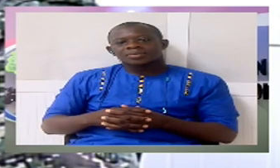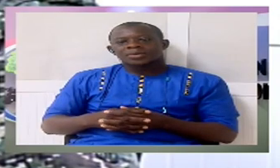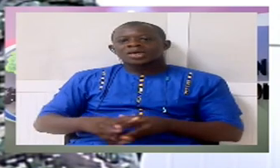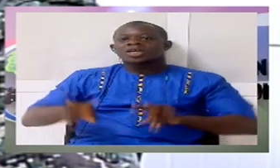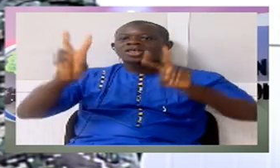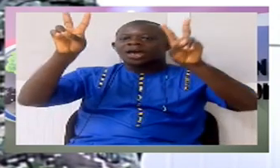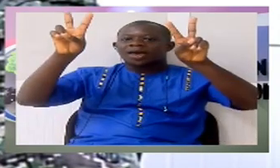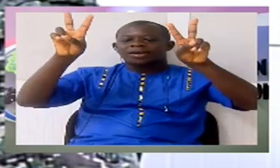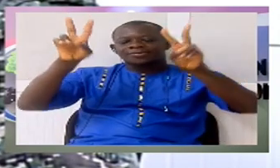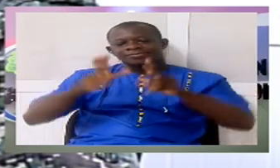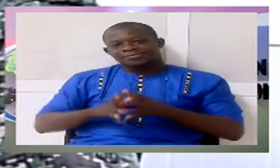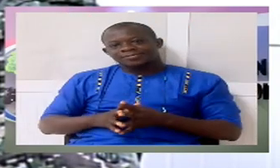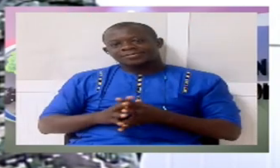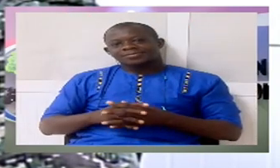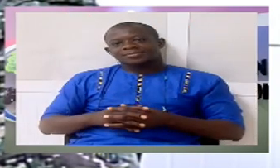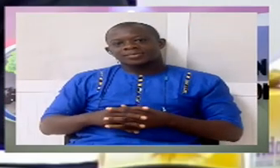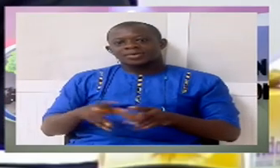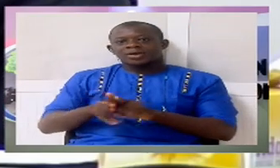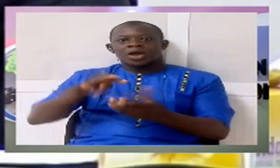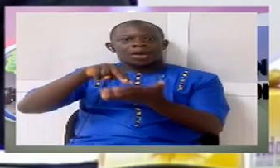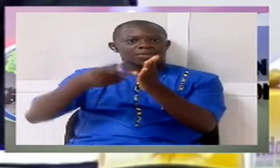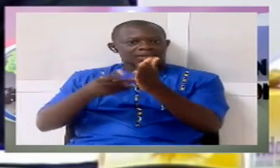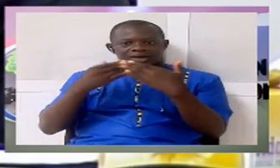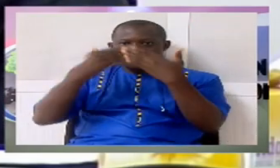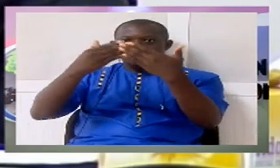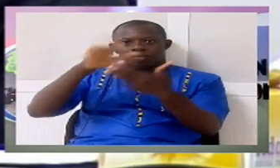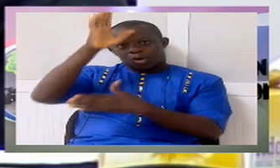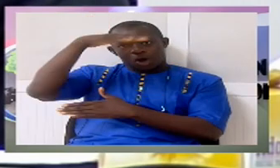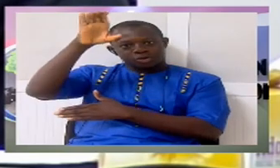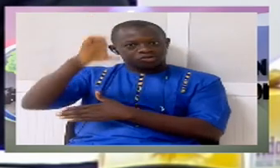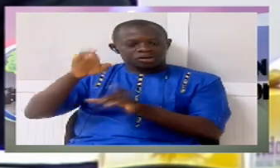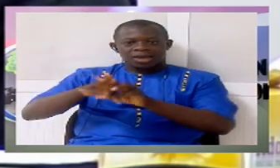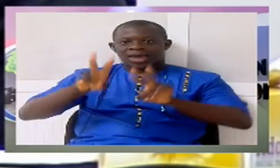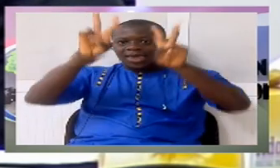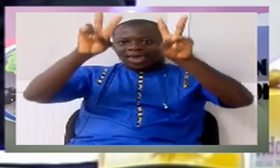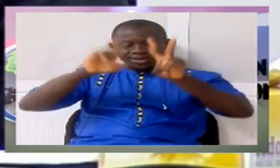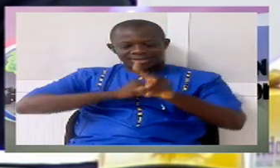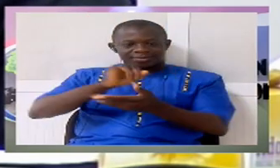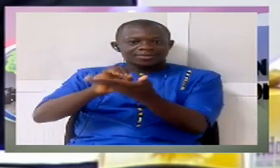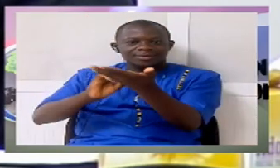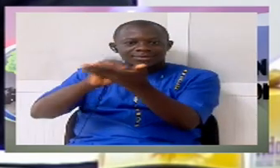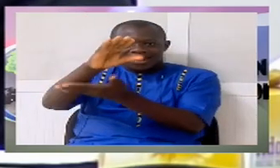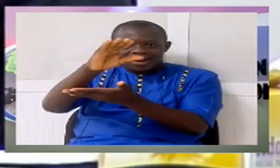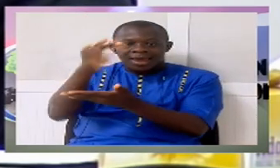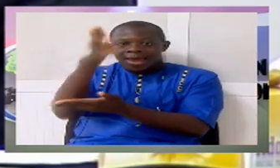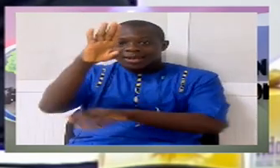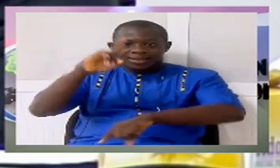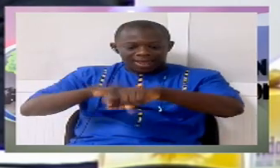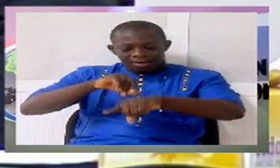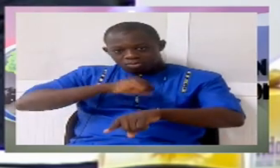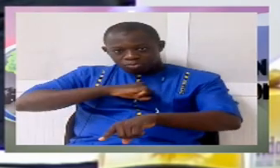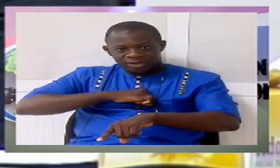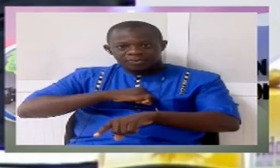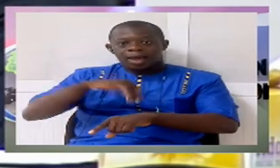Ajame. Yaya Jammeh. You telling the commission Yaya Jammeh ordered that whenever his convoy passes